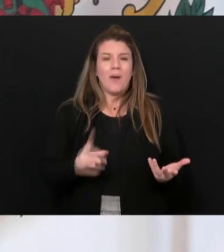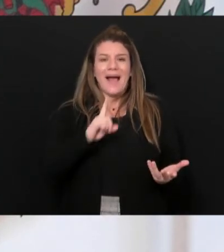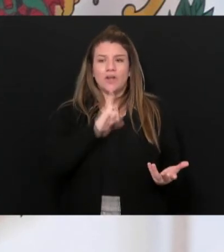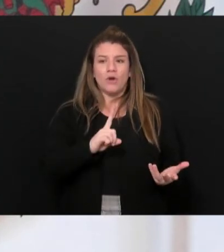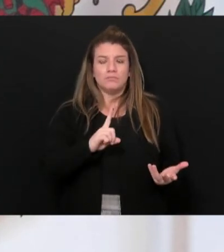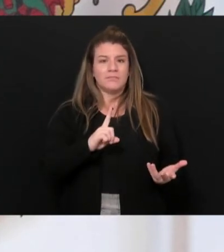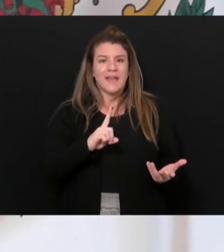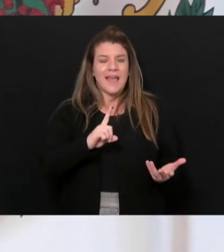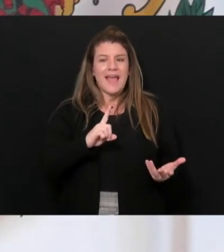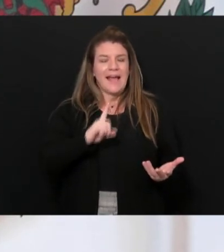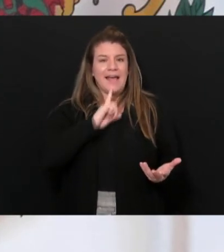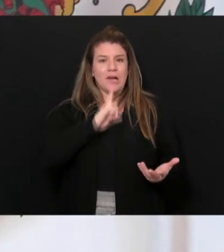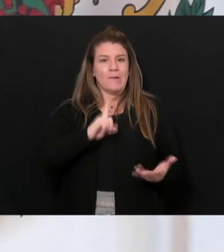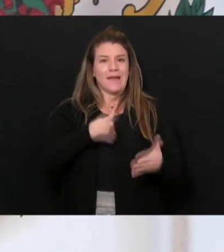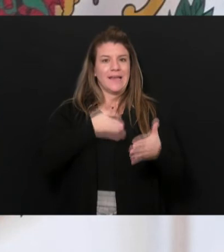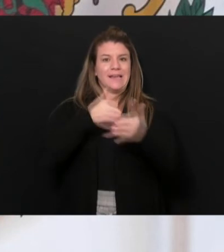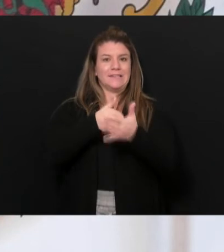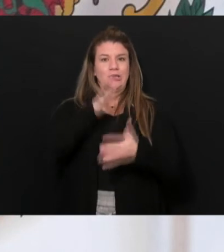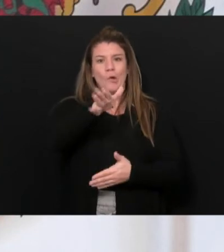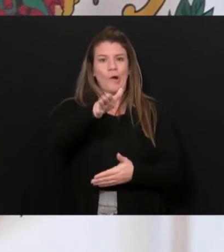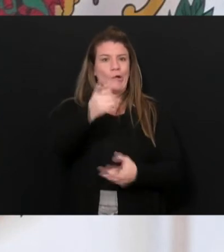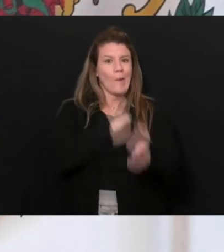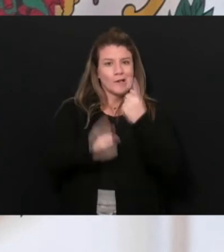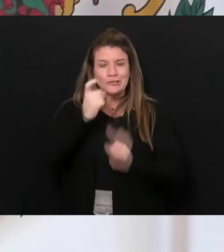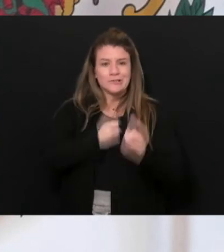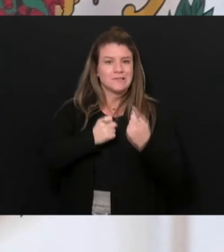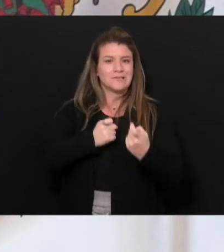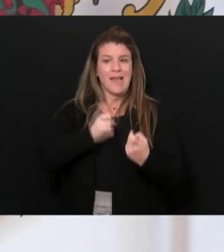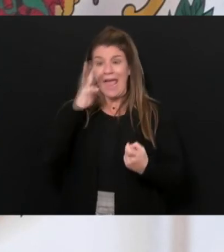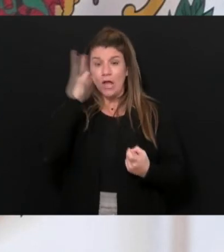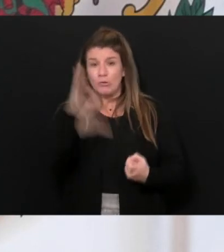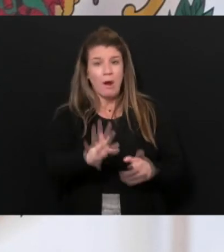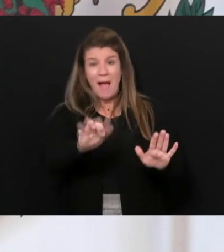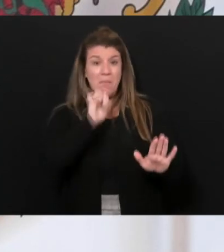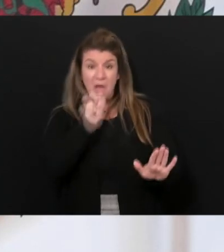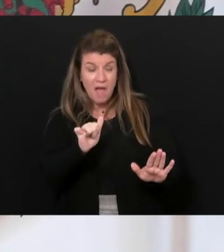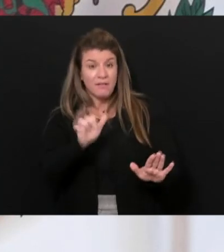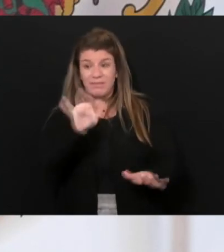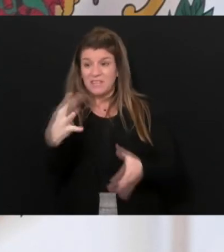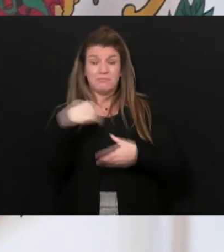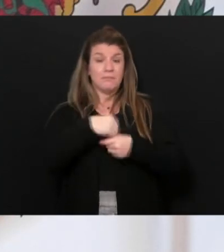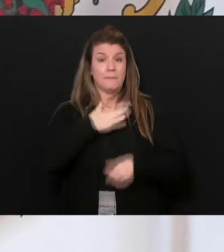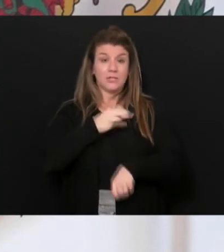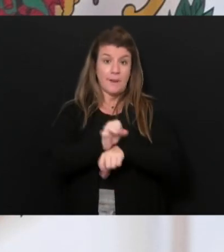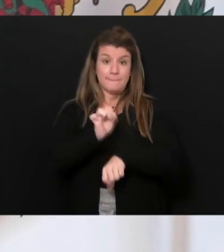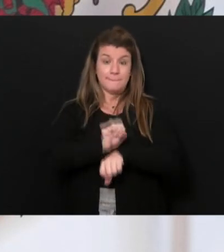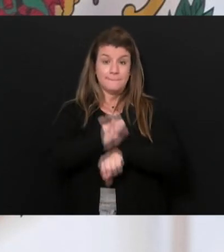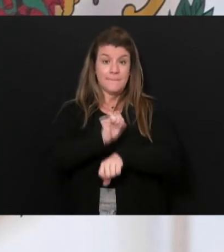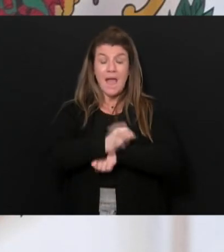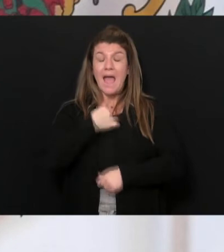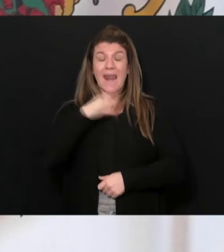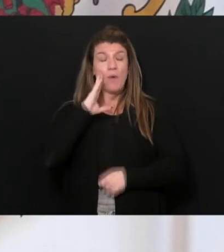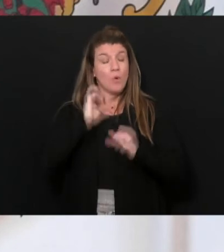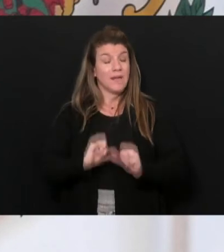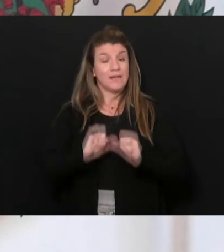the questions and everything, and it's just part of the job. And I'm